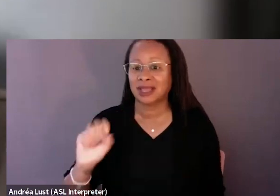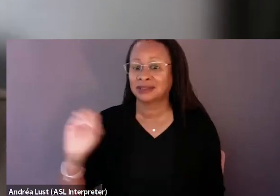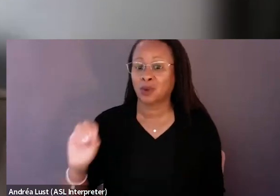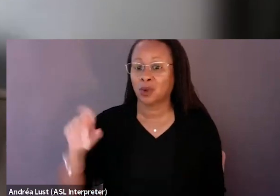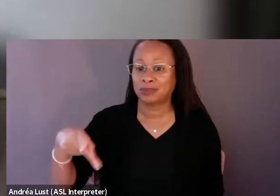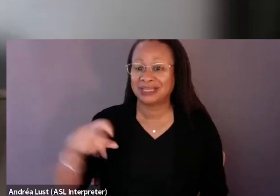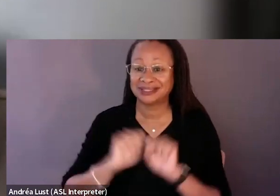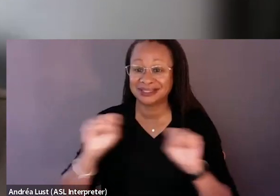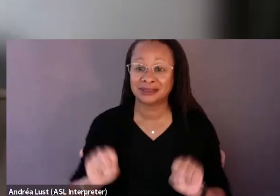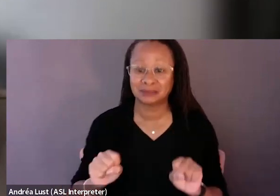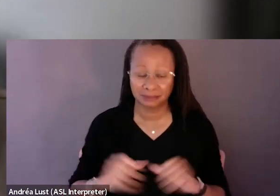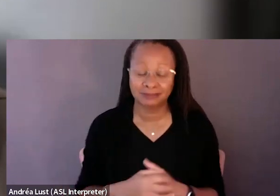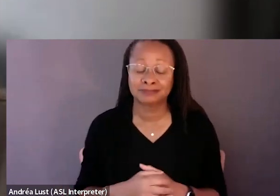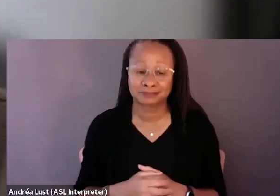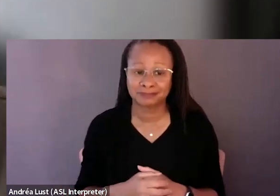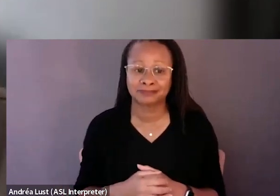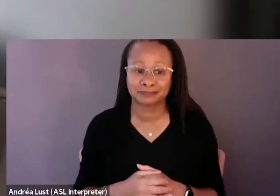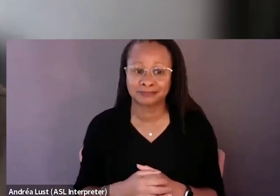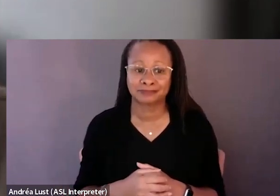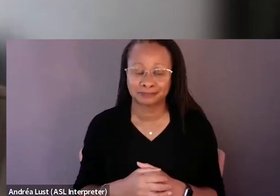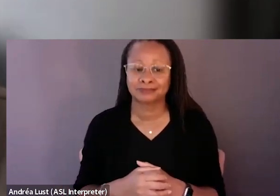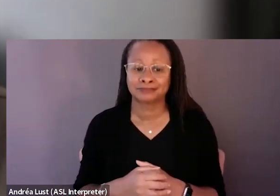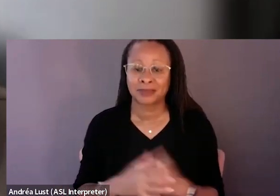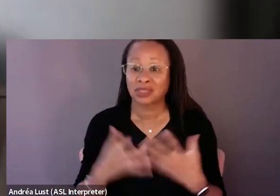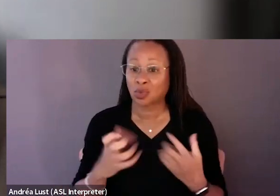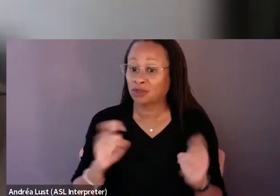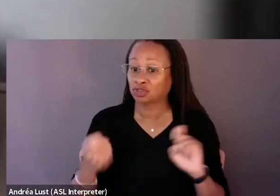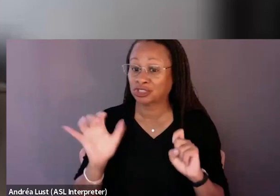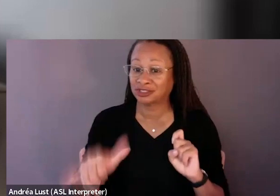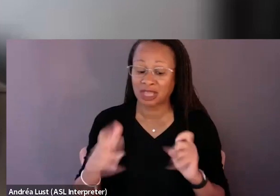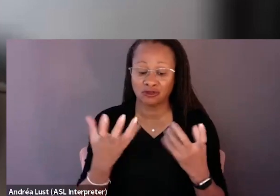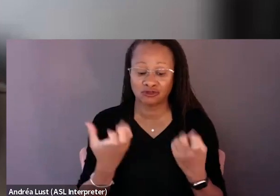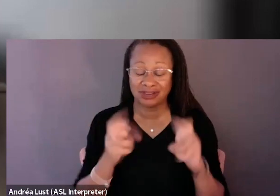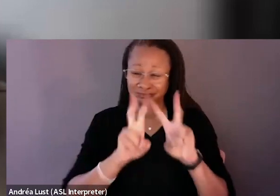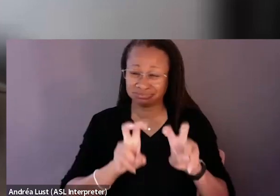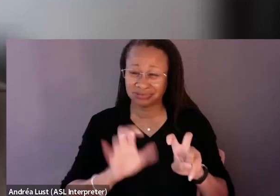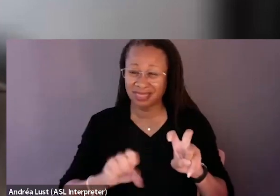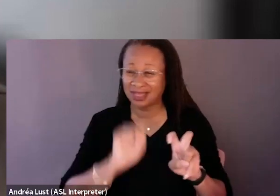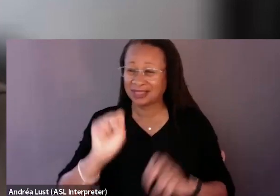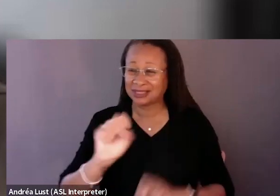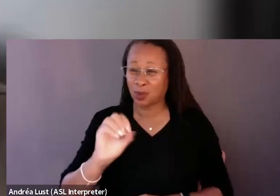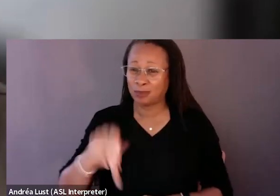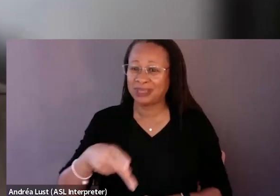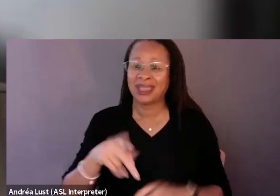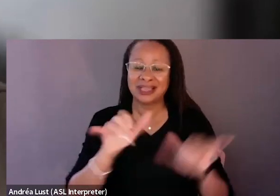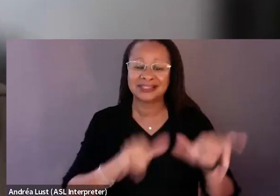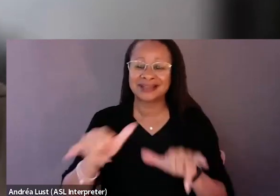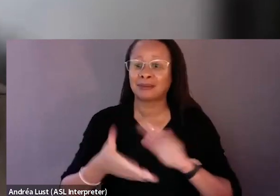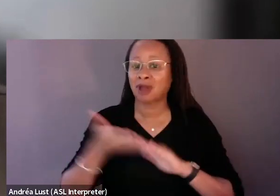system, the SOP. They wanted to change. They wanted to re-examine the SOP system to make it more